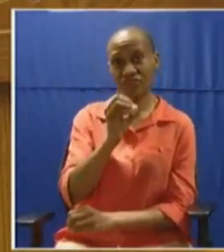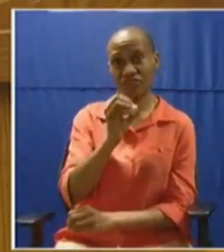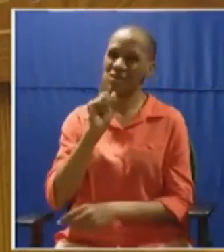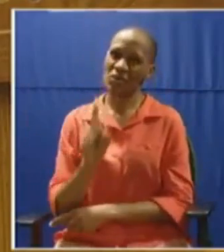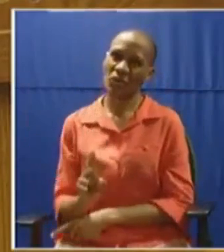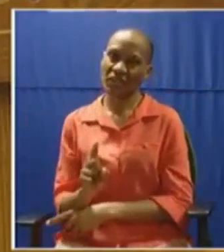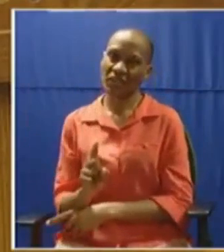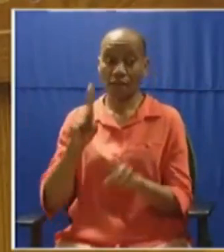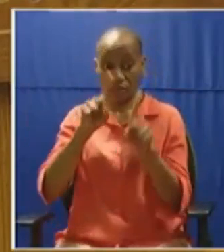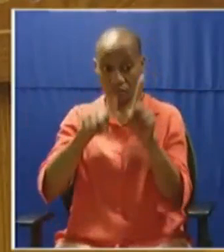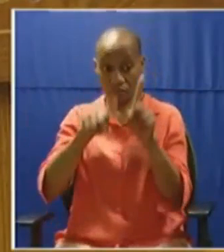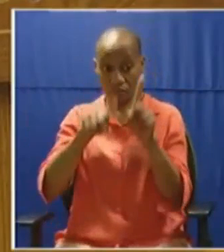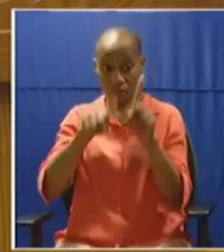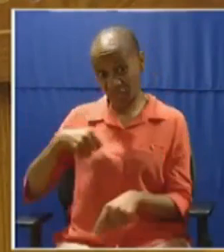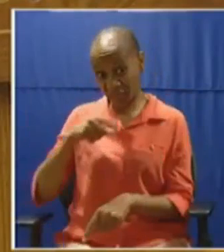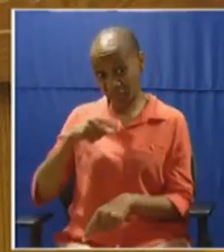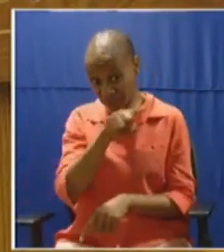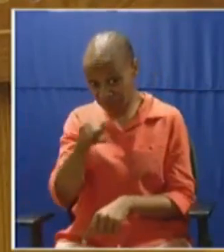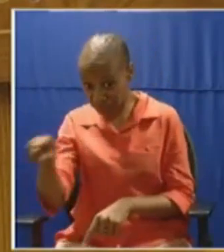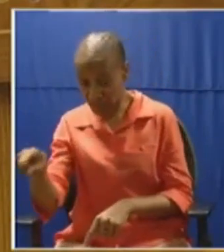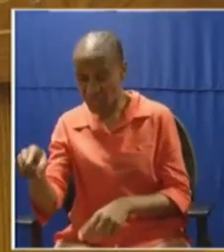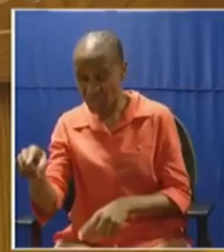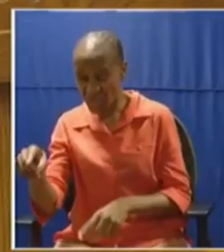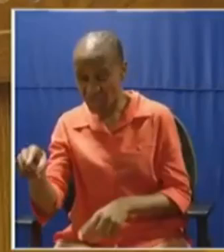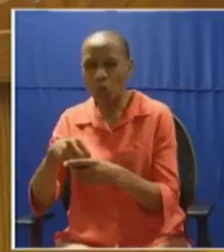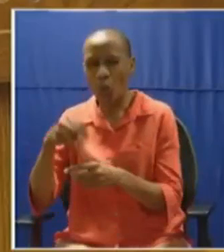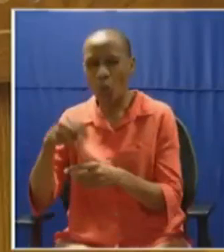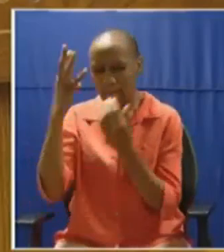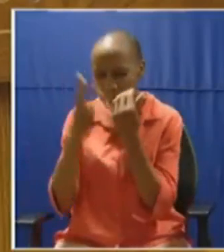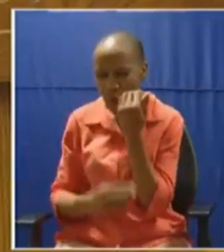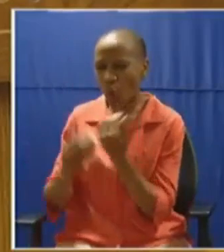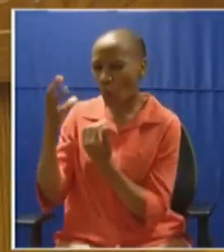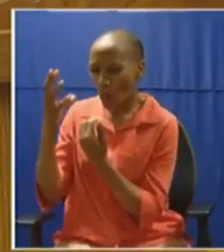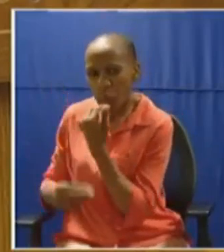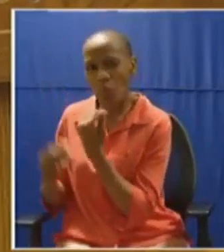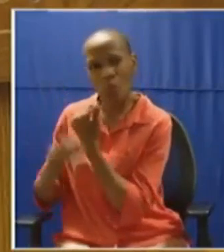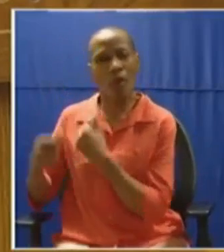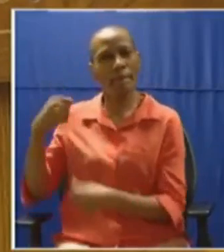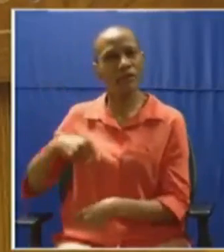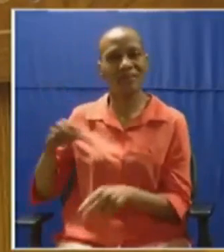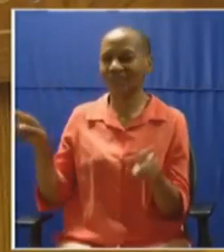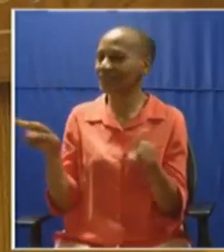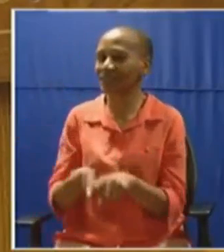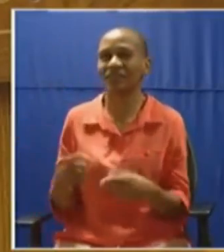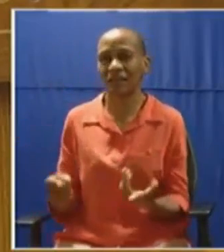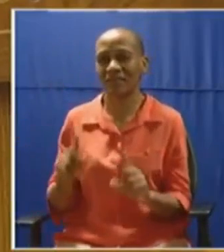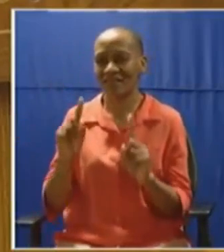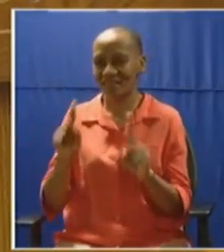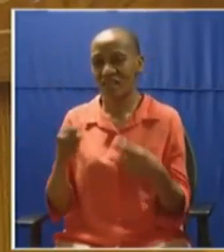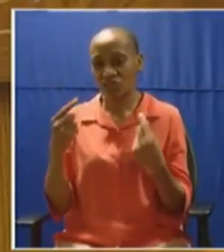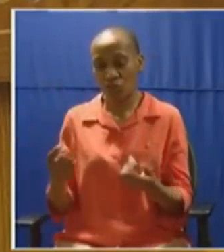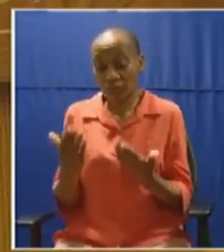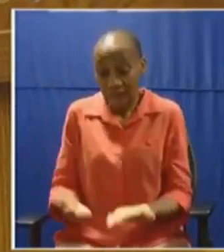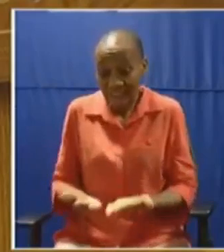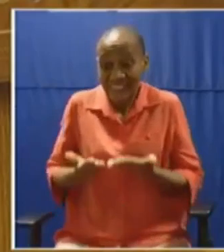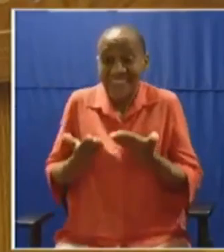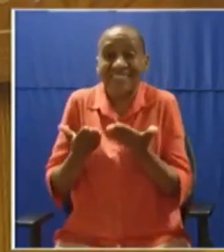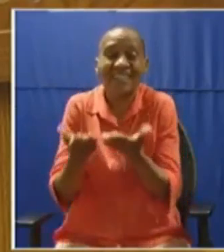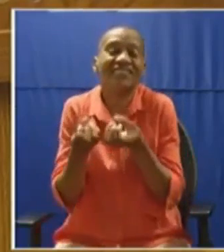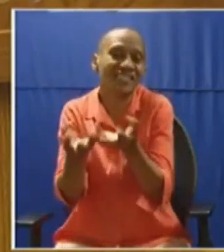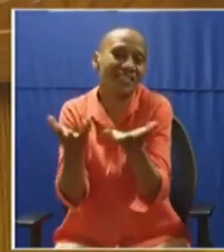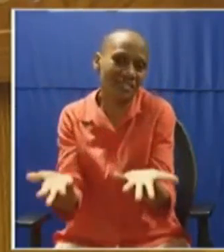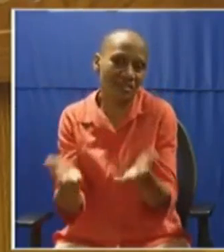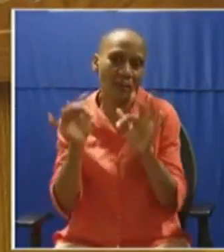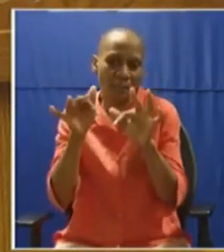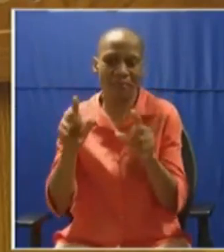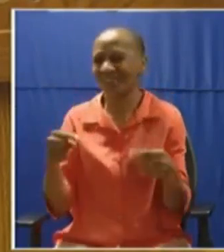these municipalities, which include some of the poorest and worst run in the country, will be unable to deliver the basic services that are their